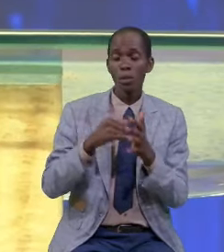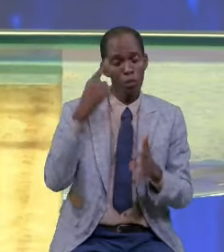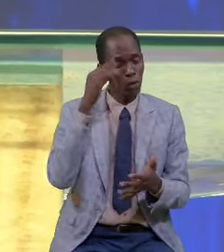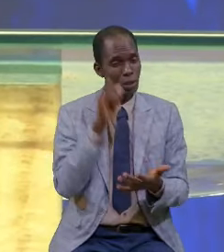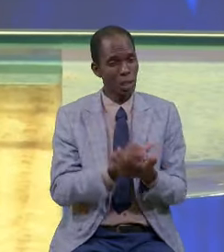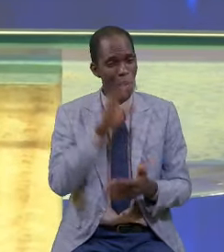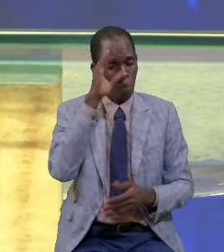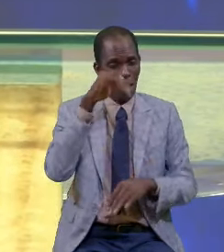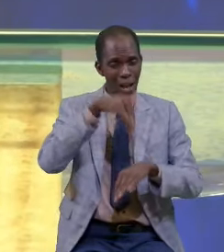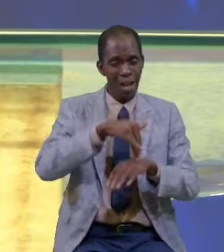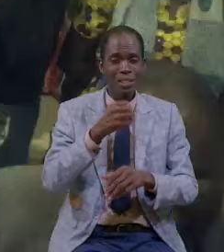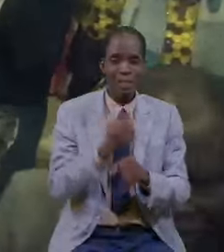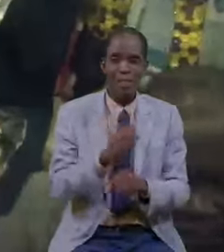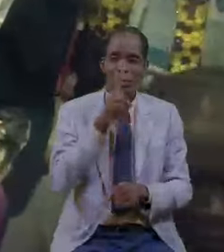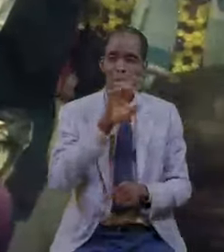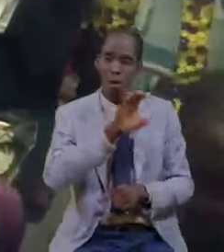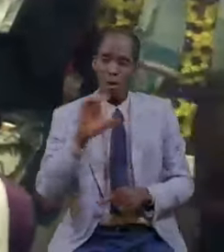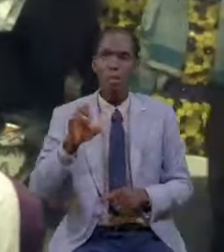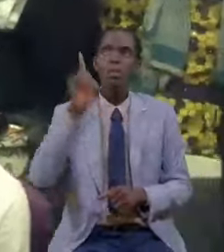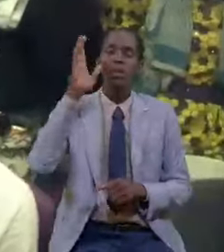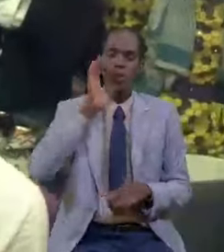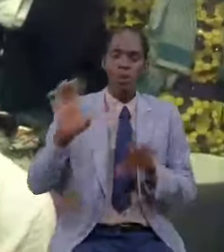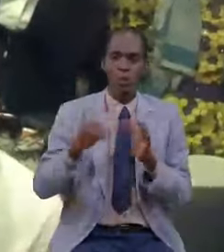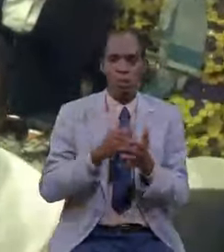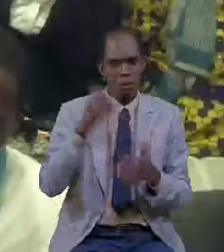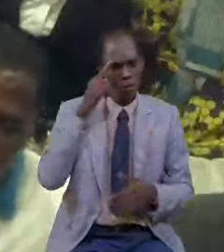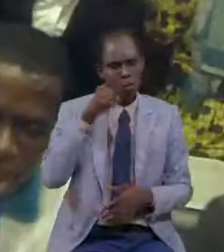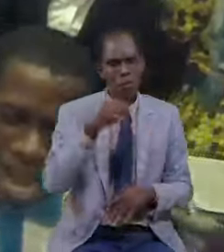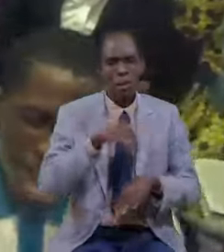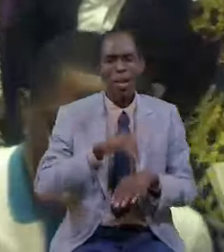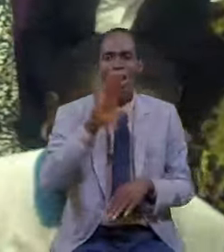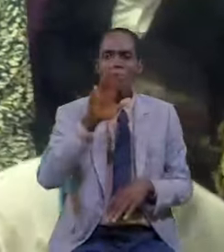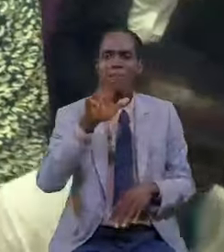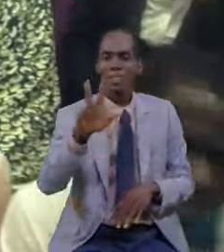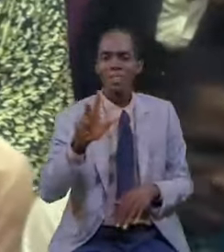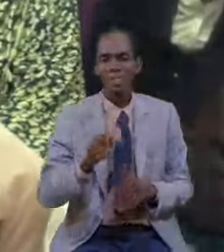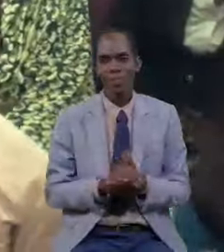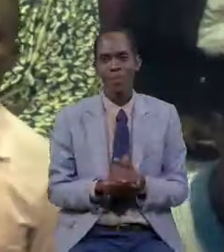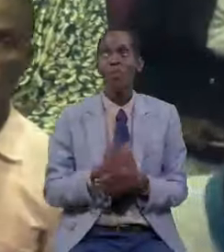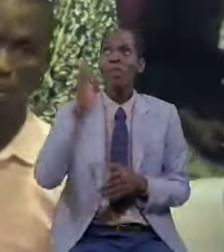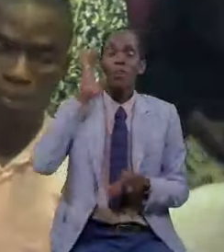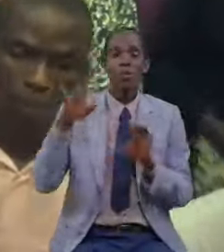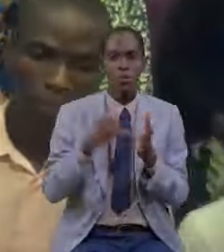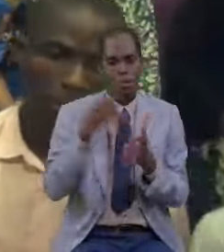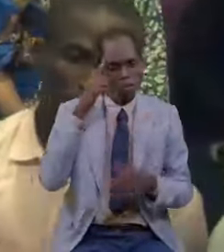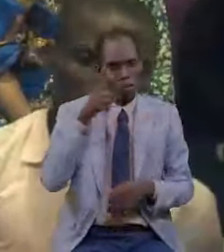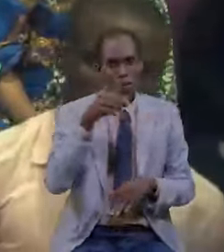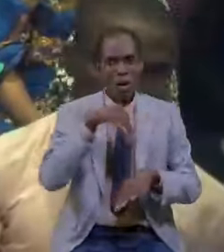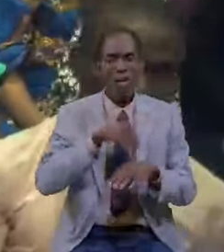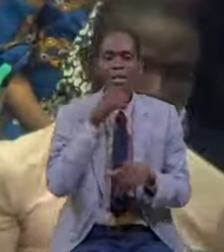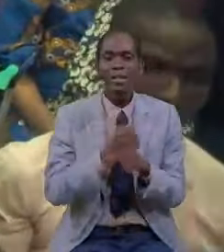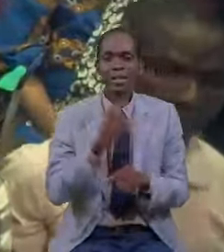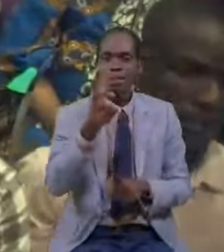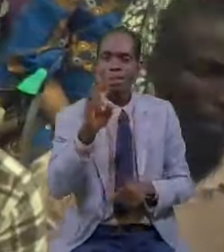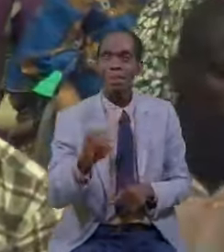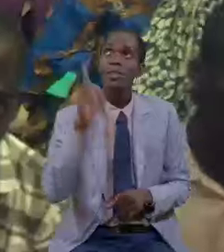years of age, he'll do it for you at 53. He'll do it for you at 60. He'll do it for